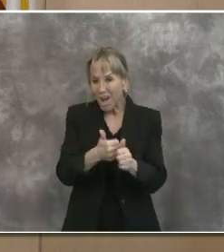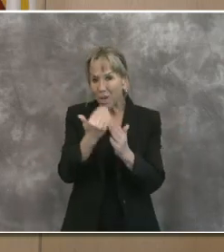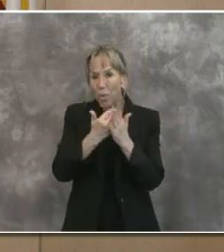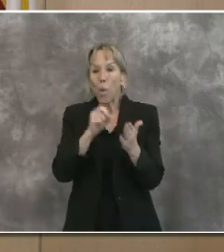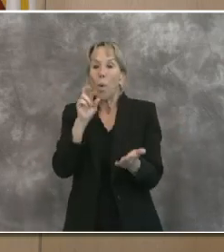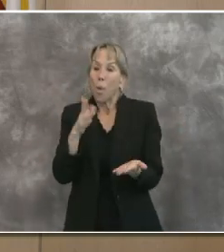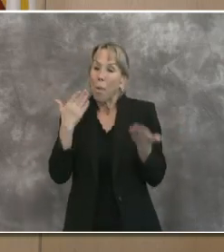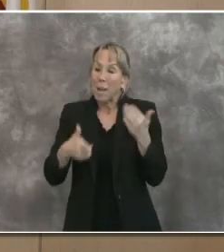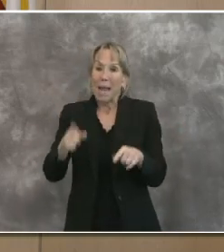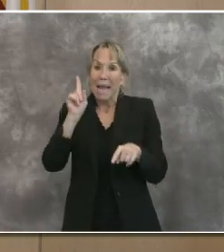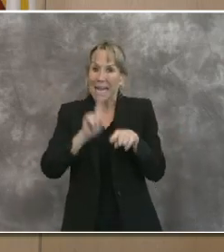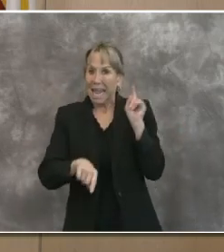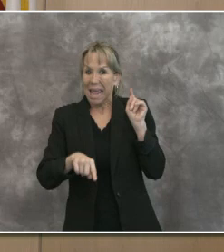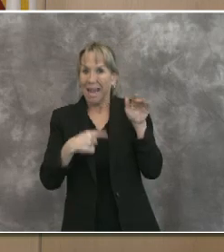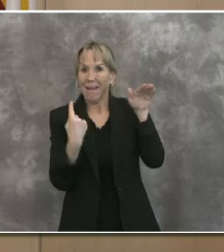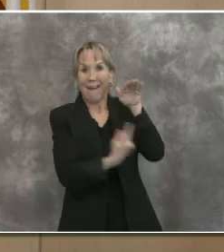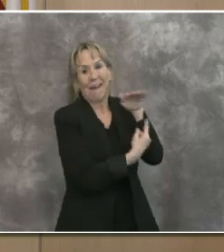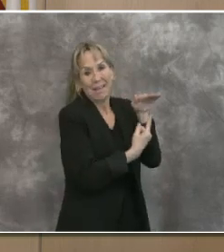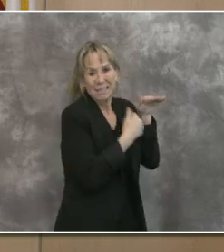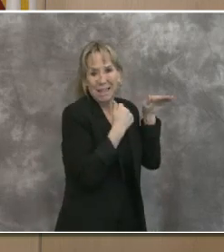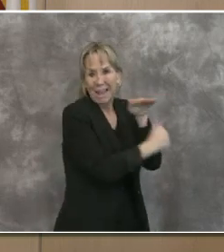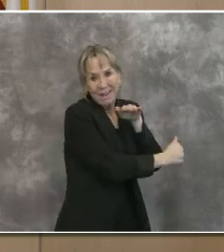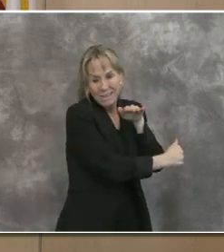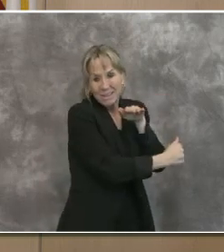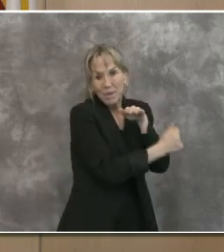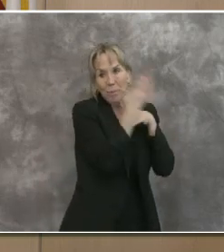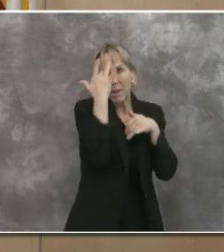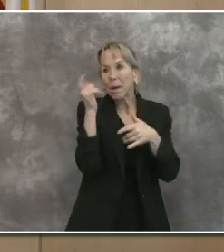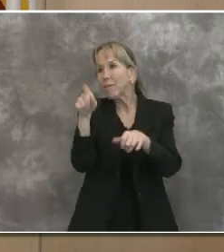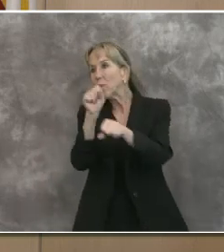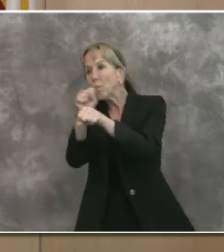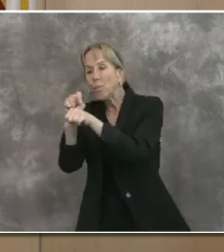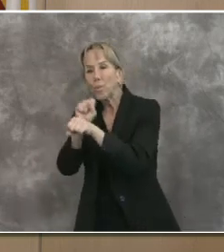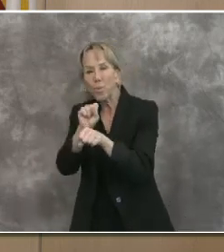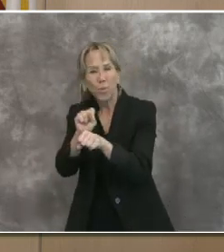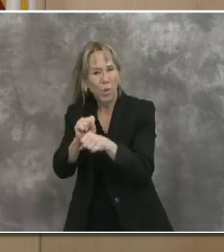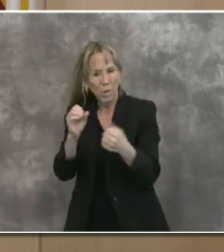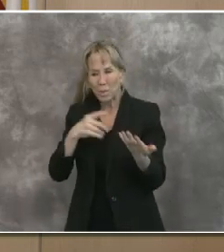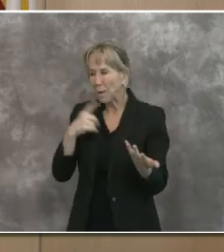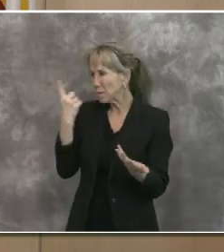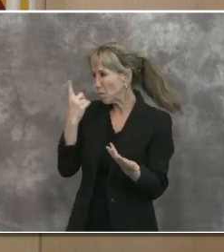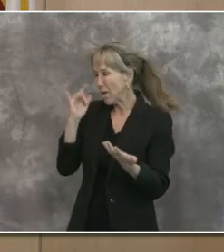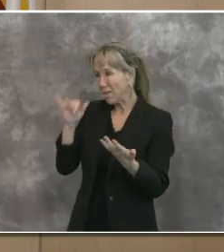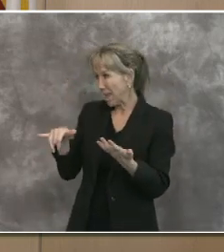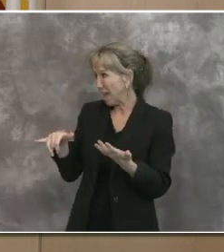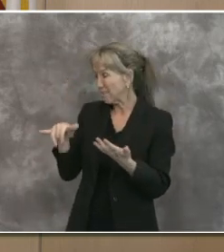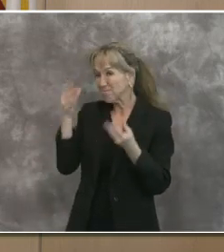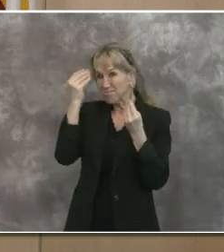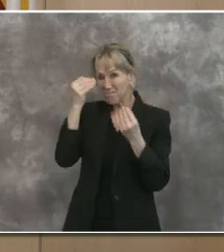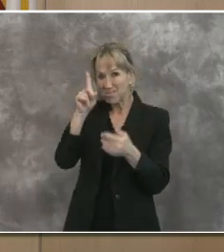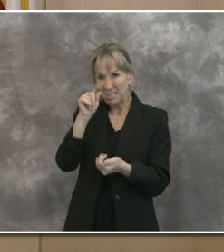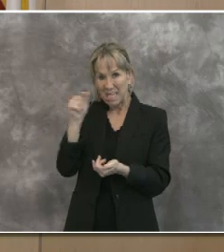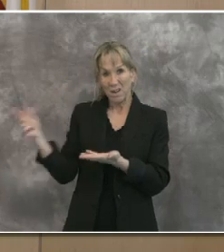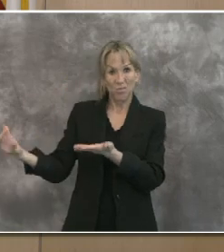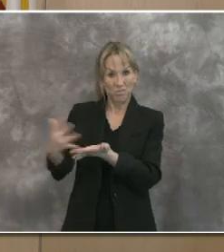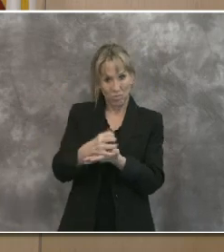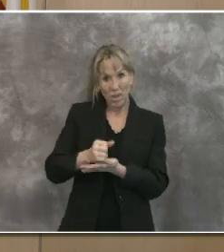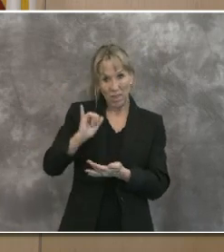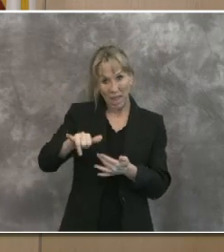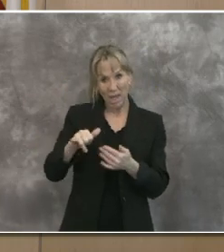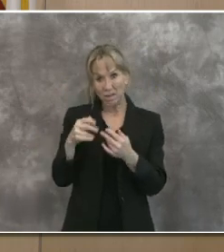workers and may be exposed at work. So I'm wondering if you are collecting any of that data that may help determine if that is in fact the